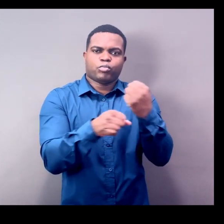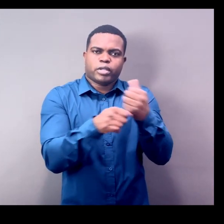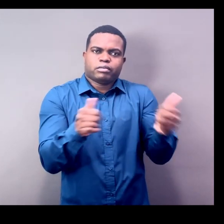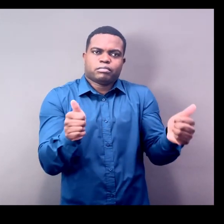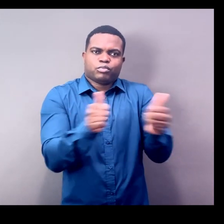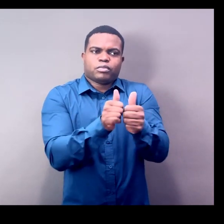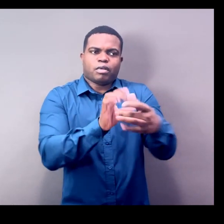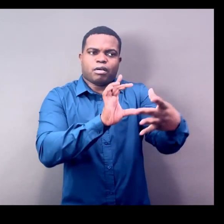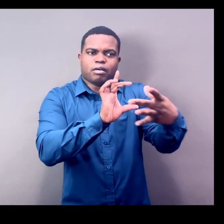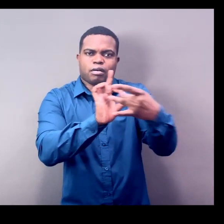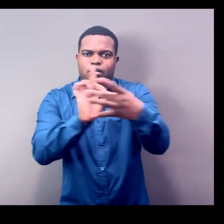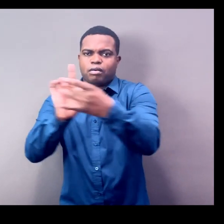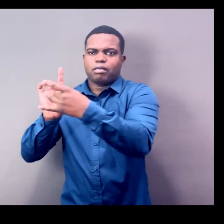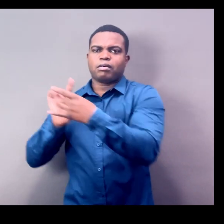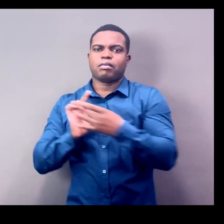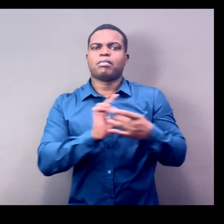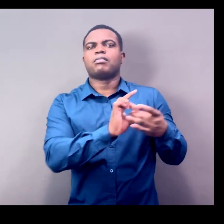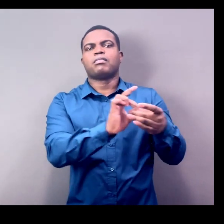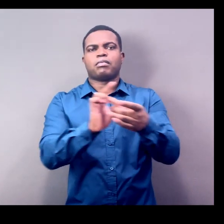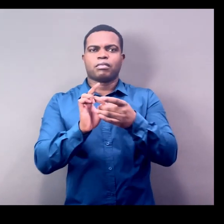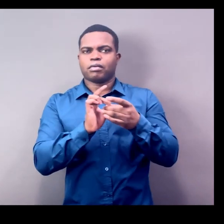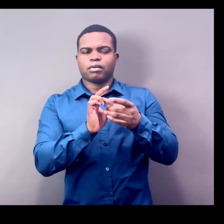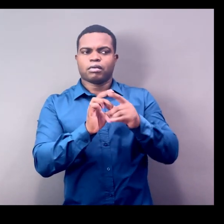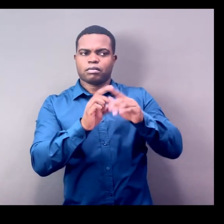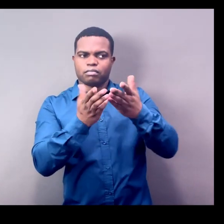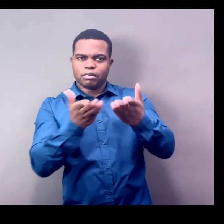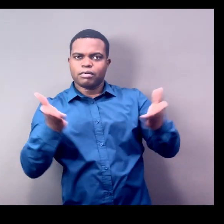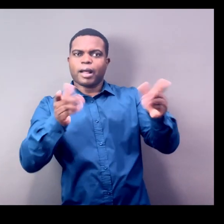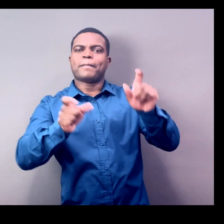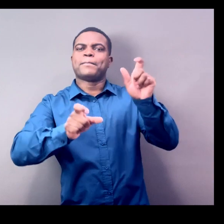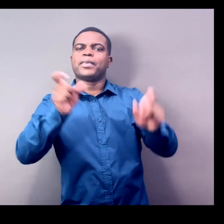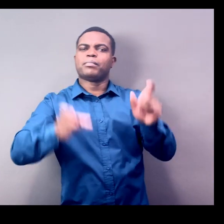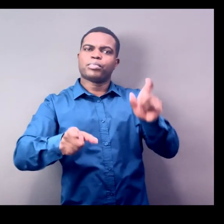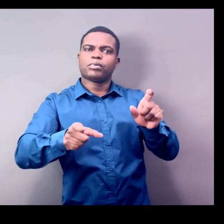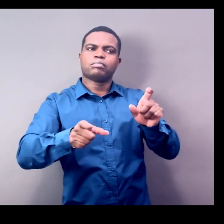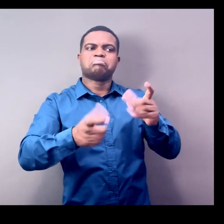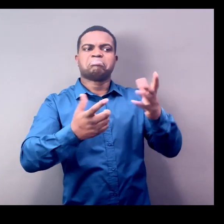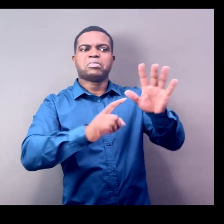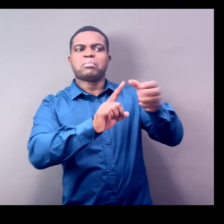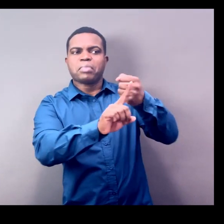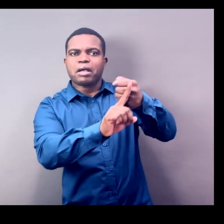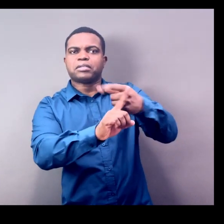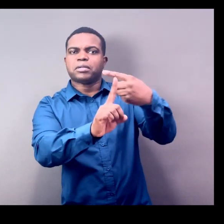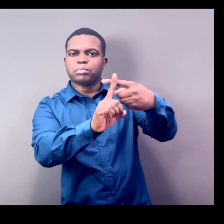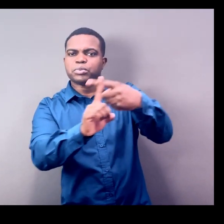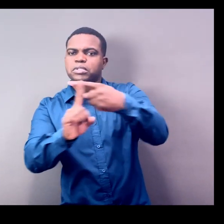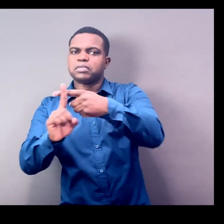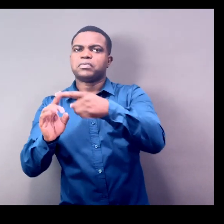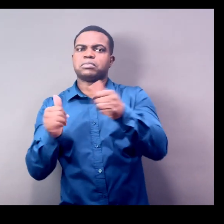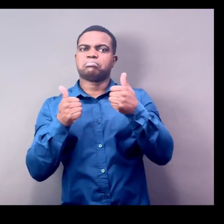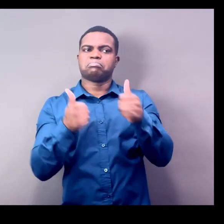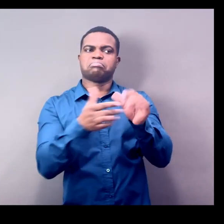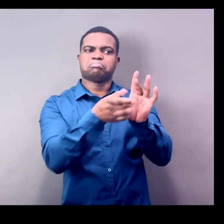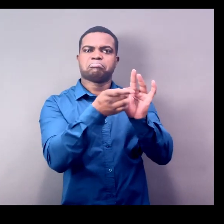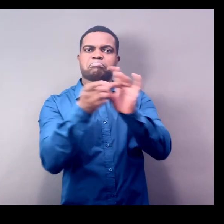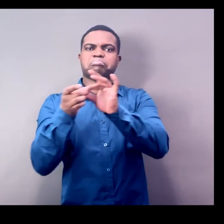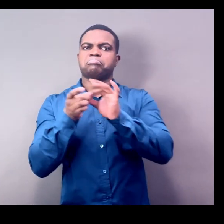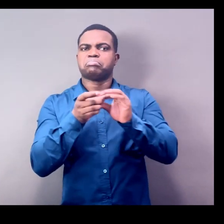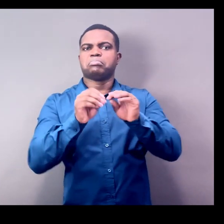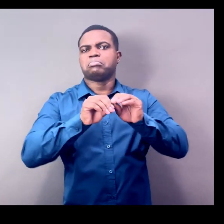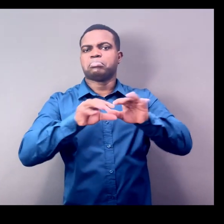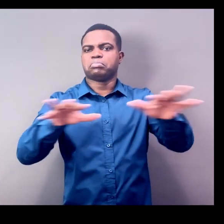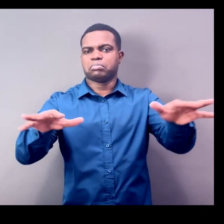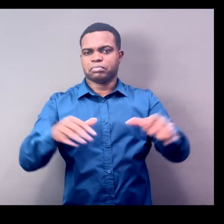partnerships and alliances. So when you work with other people, it enhances impact and